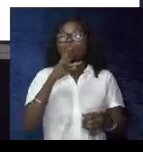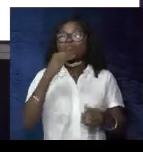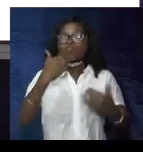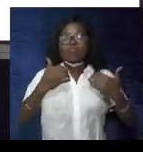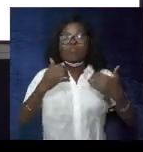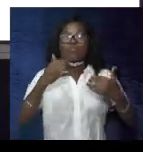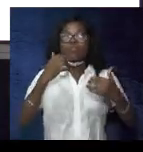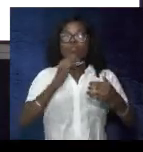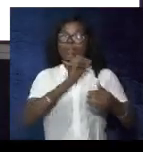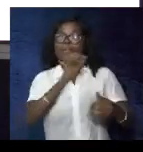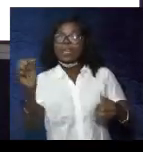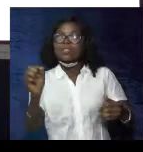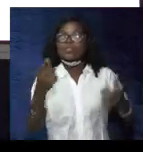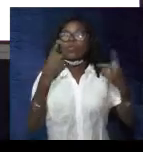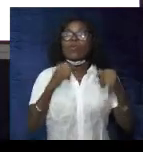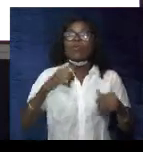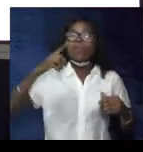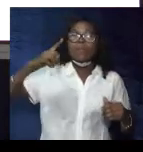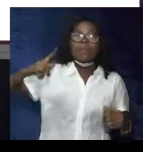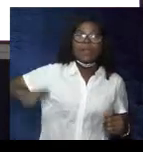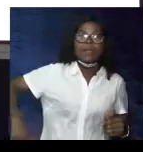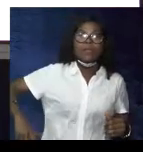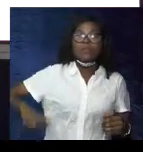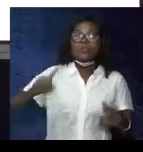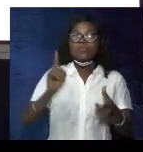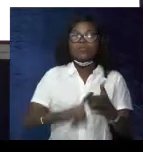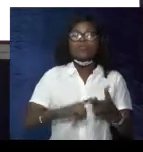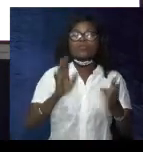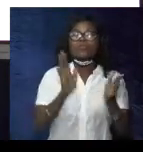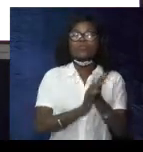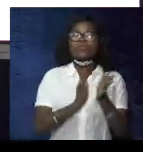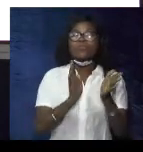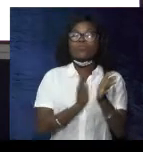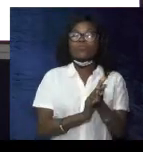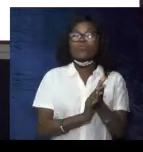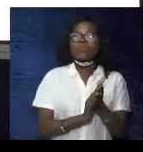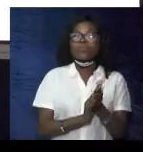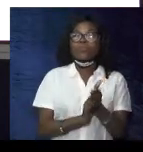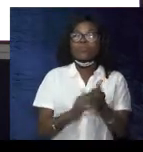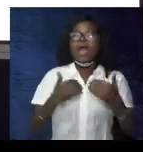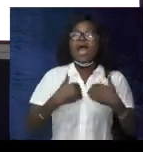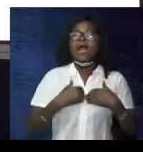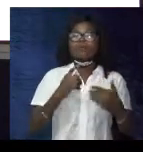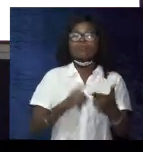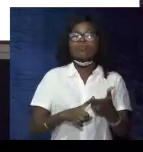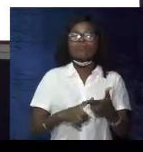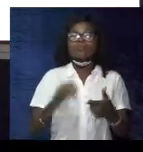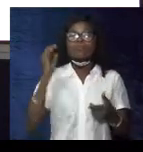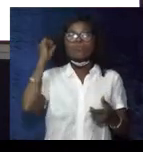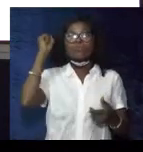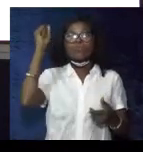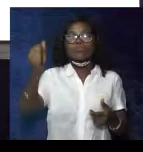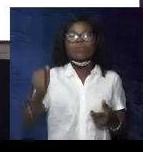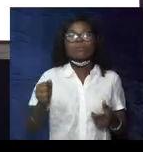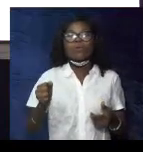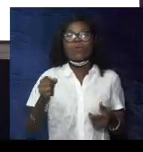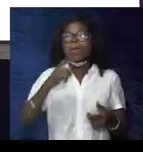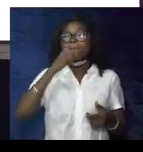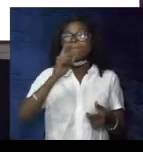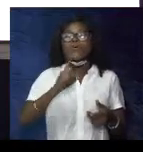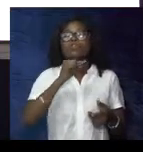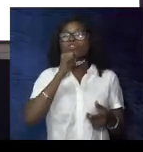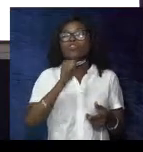You dash come late to school. You dash come late to school. Have to,